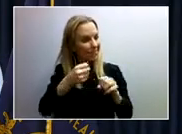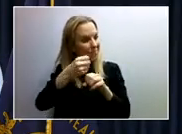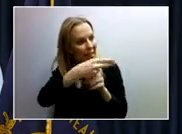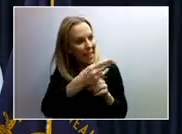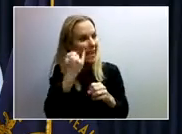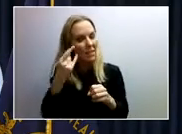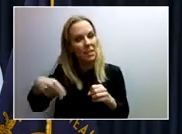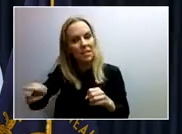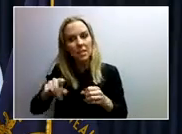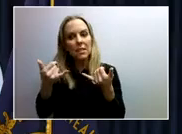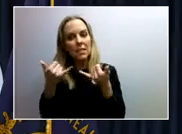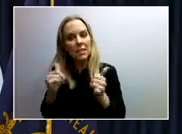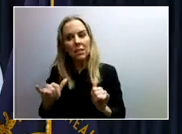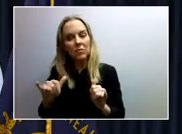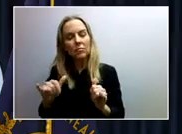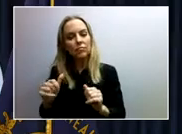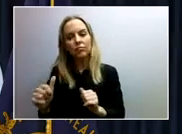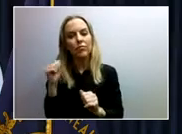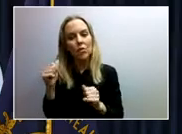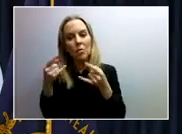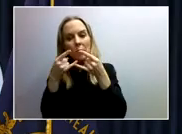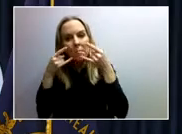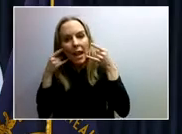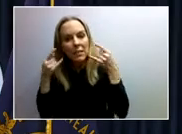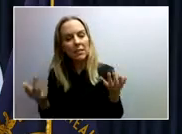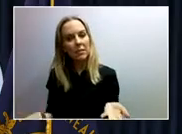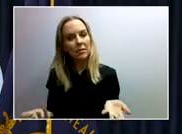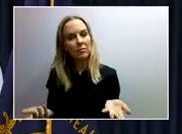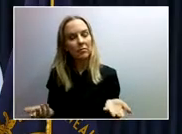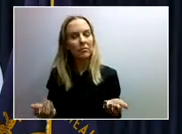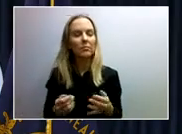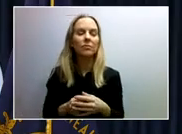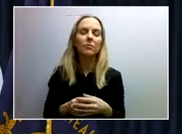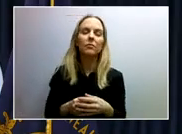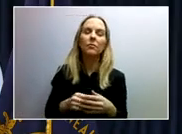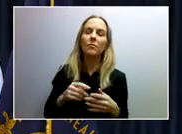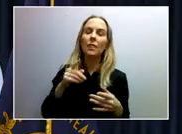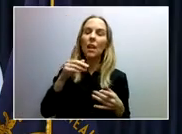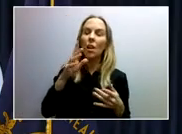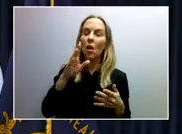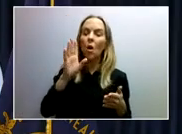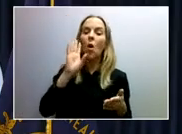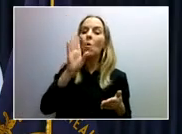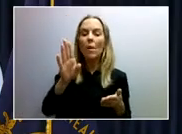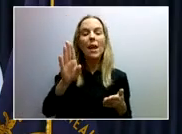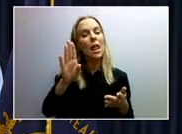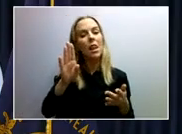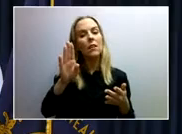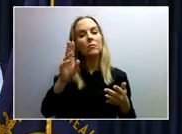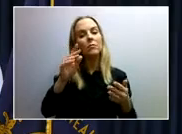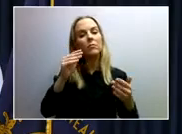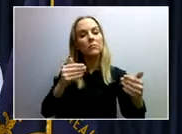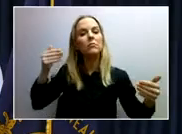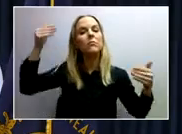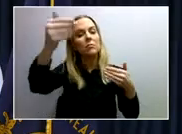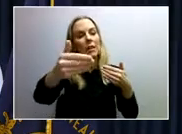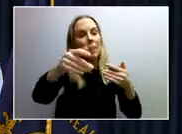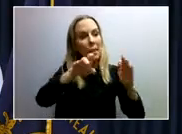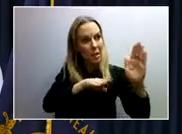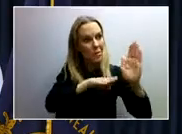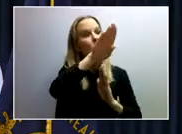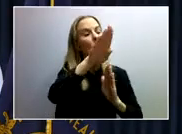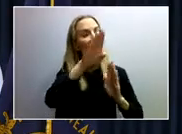practices like masking? Well, we're going to get on the other side of the surge one way or another. The question is how many people are